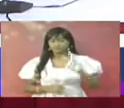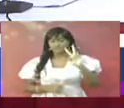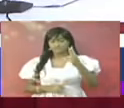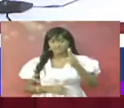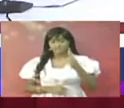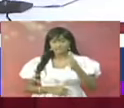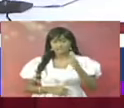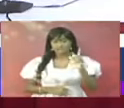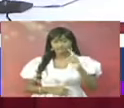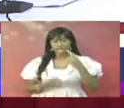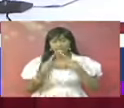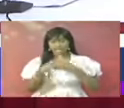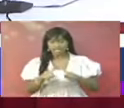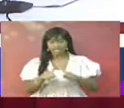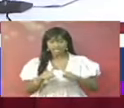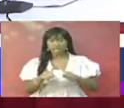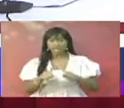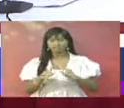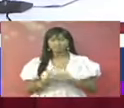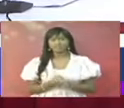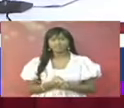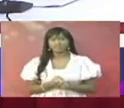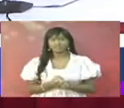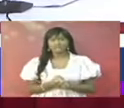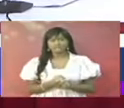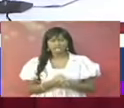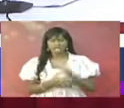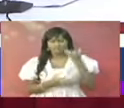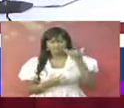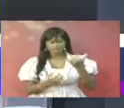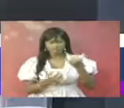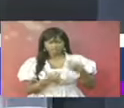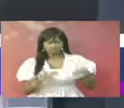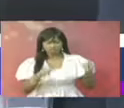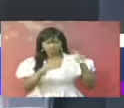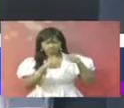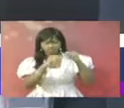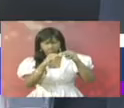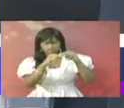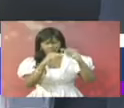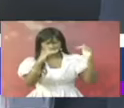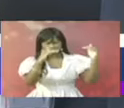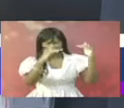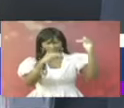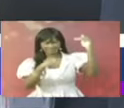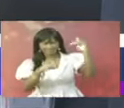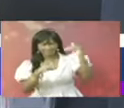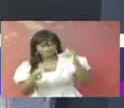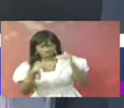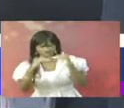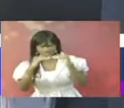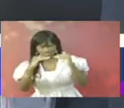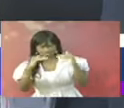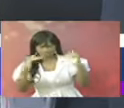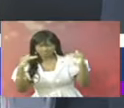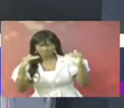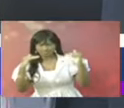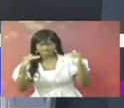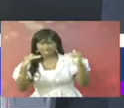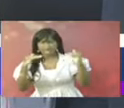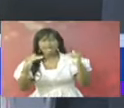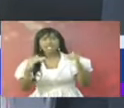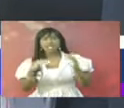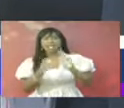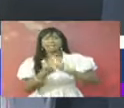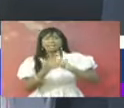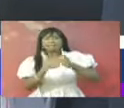question. It is an excellent one. The plateauing means that the rate at which we're seeing decreases the numbers of cases, that rate has